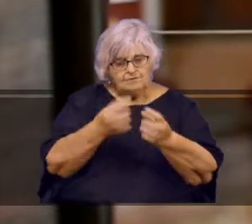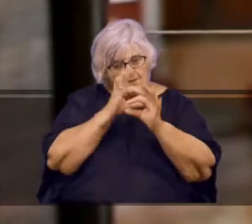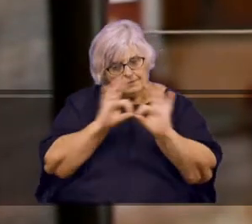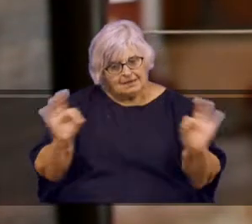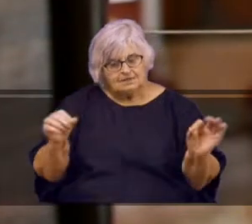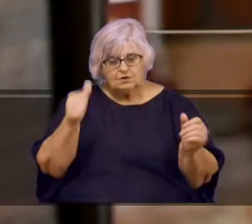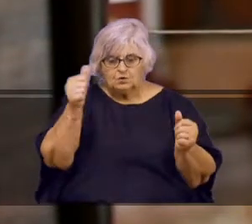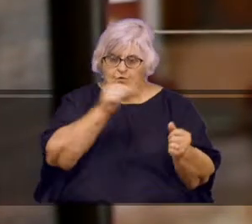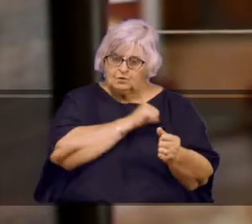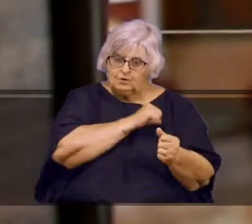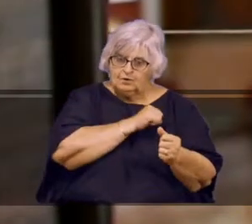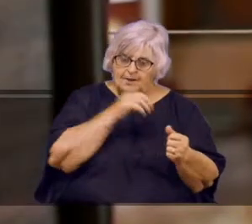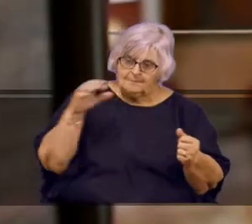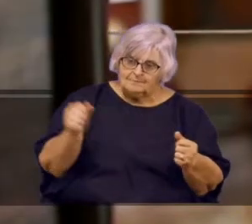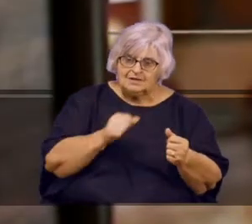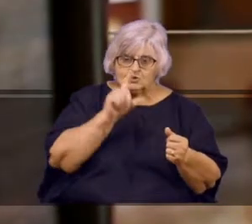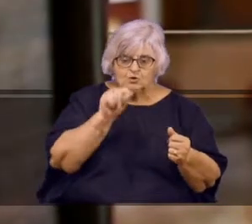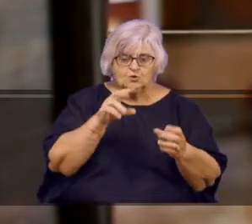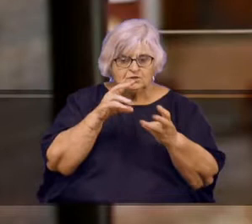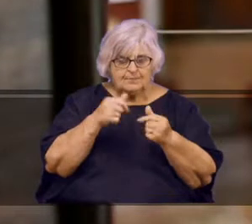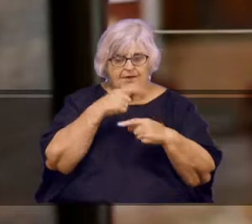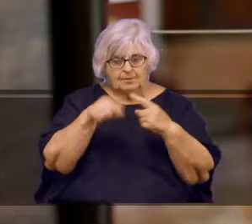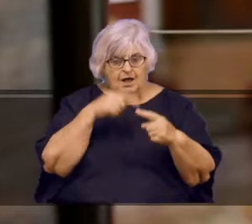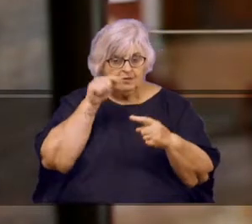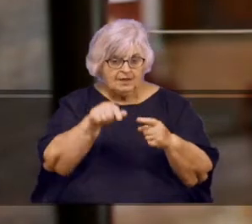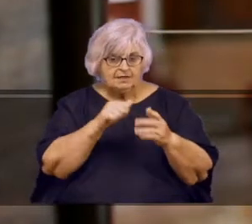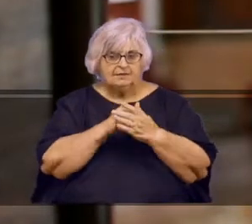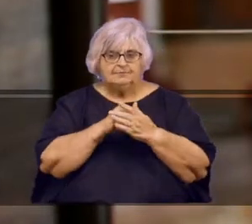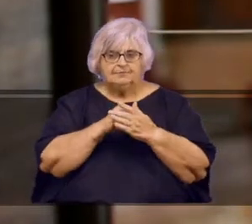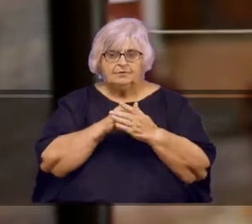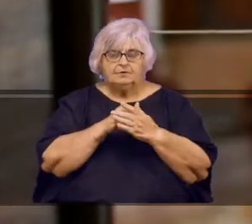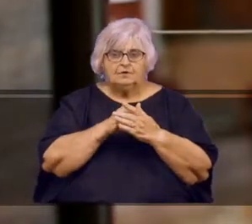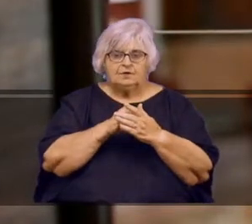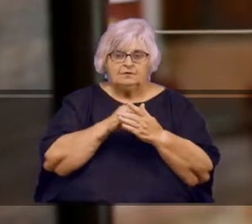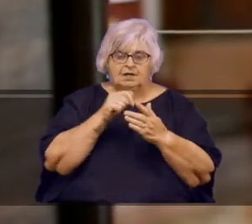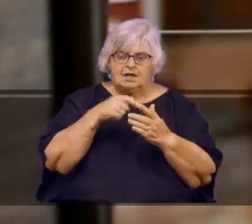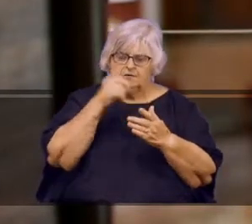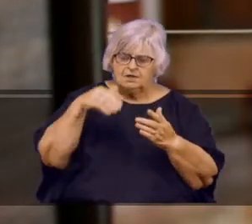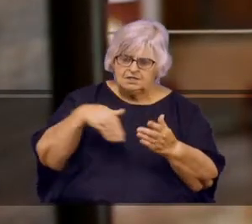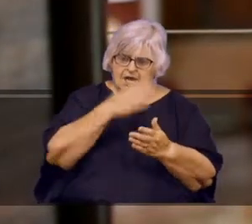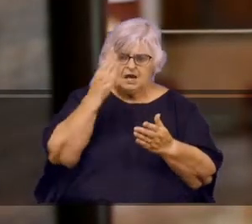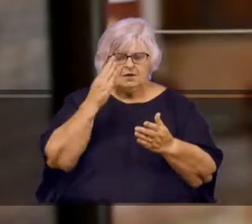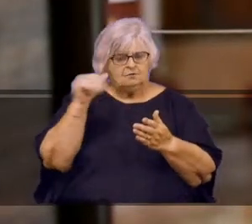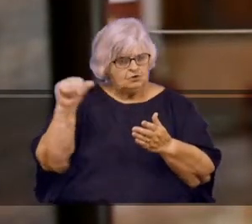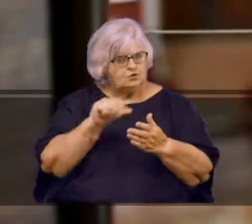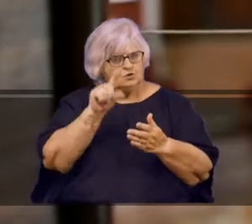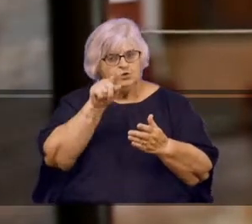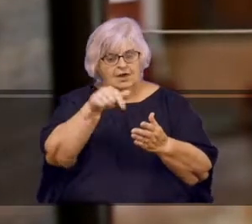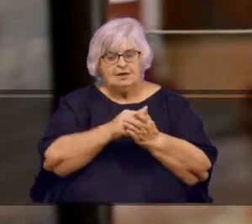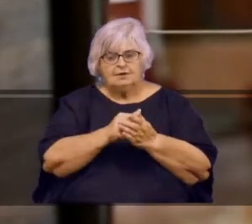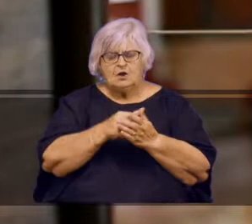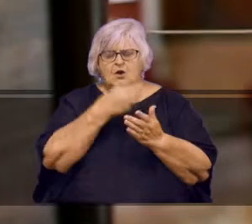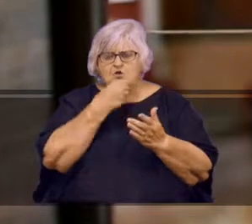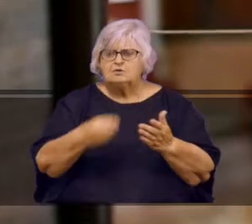goodwill, then it is up to us to do something practical about it. Although an everyday task, Christmas offers